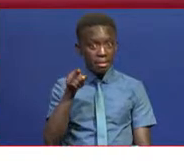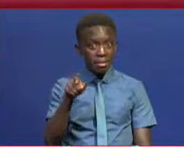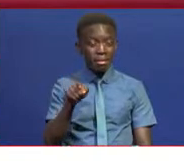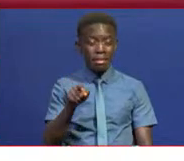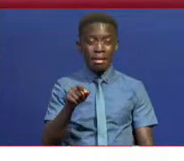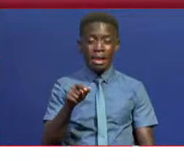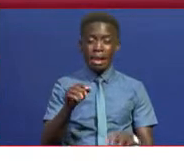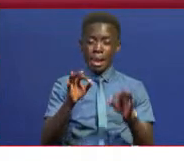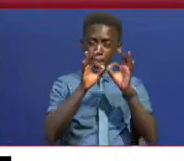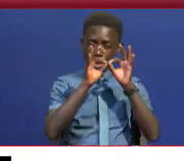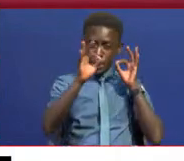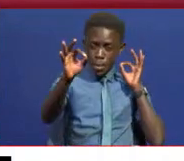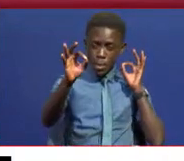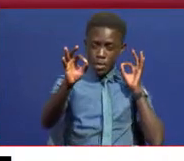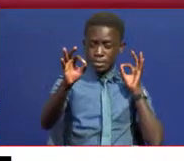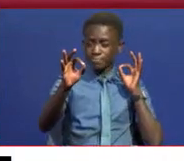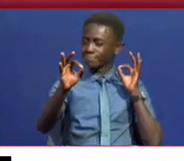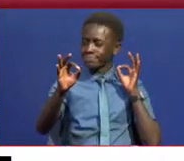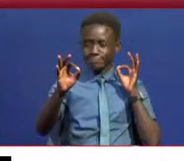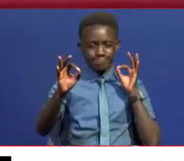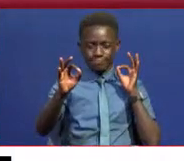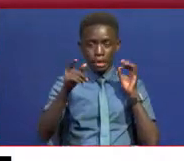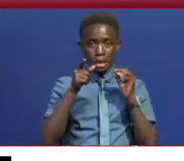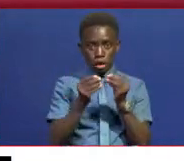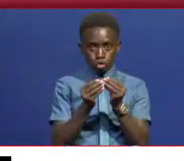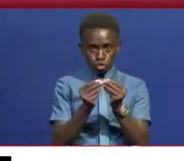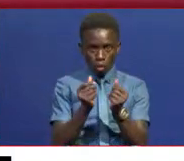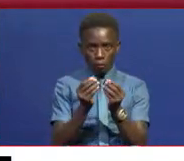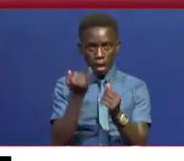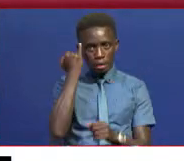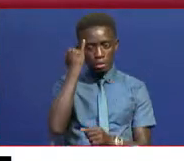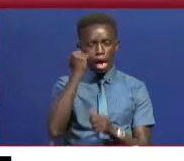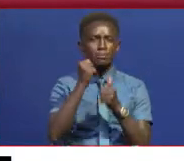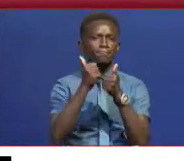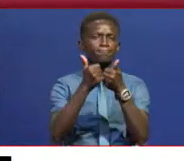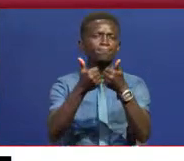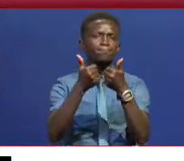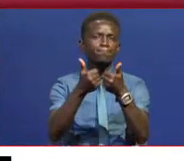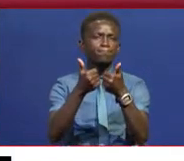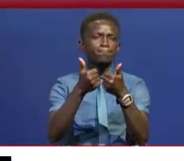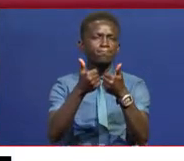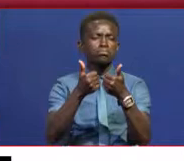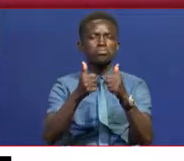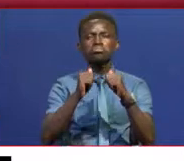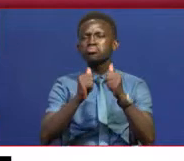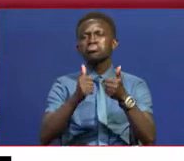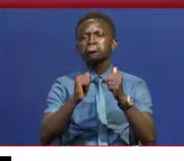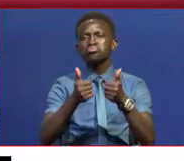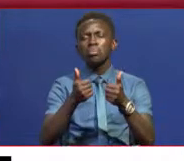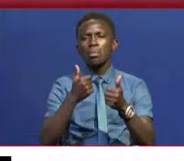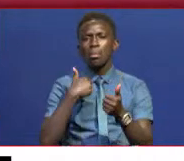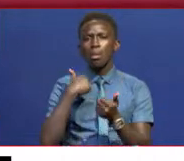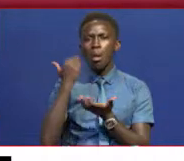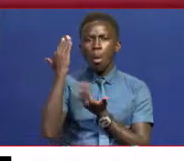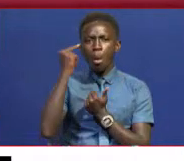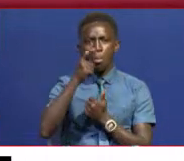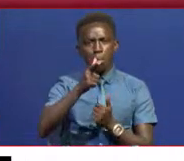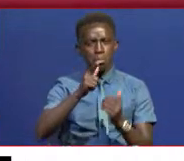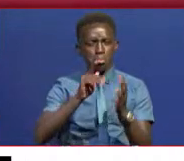and those resolutions are very good, and I hope you have endorsed them and clapped from the